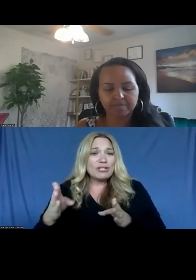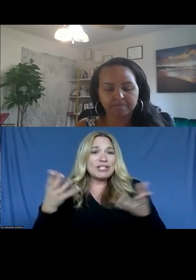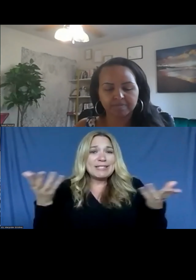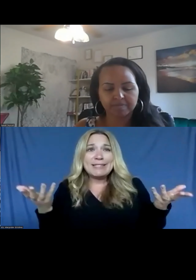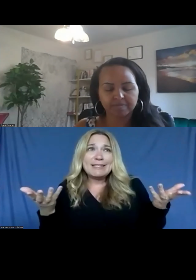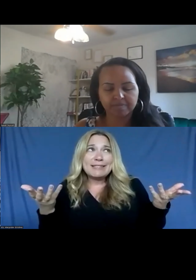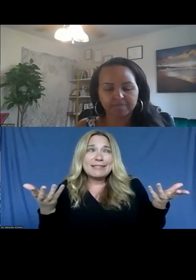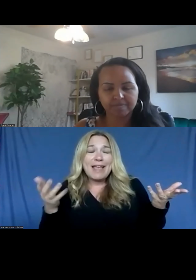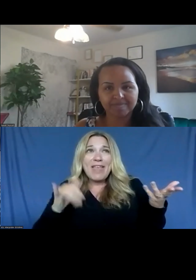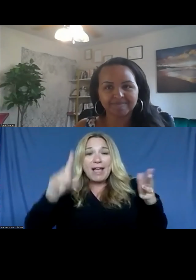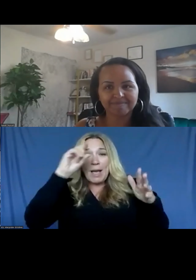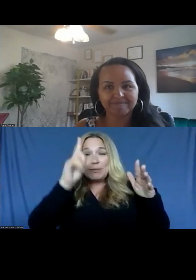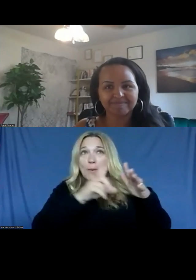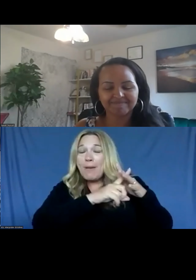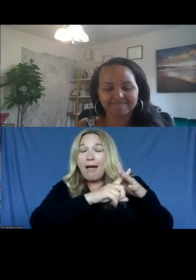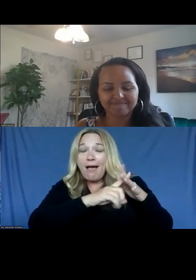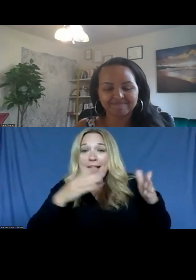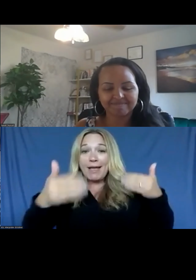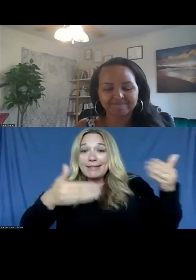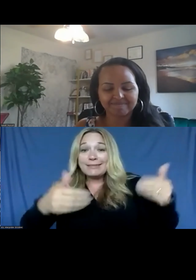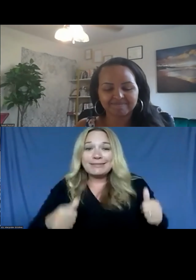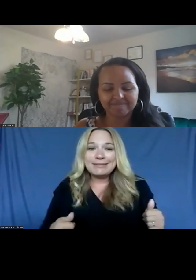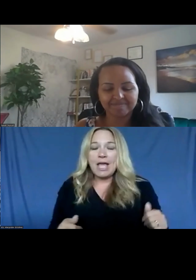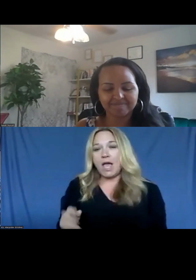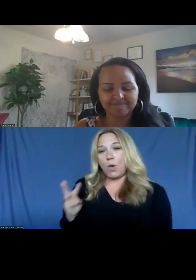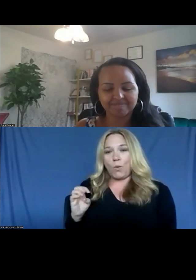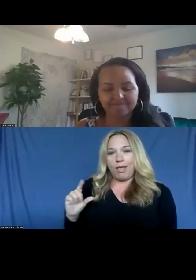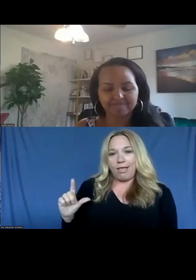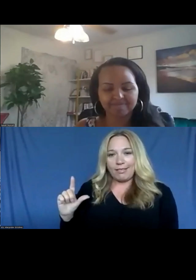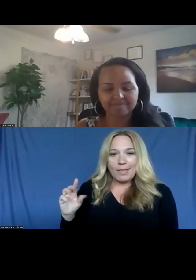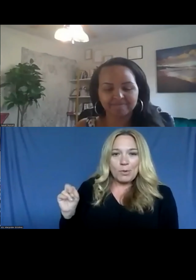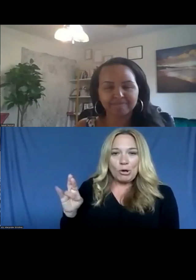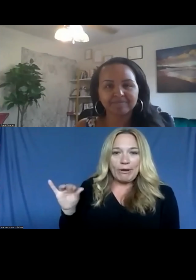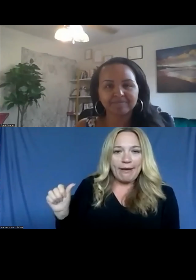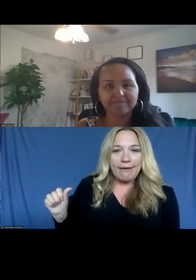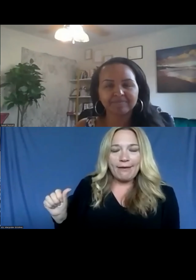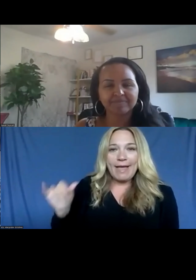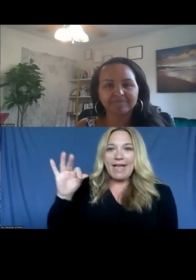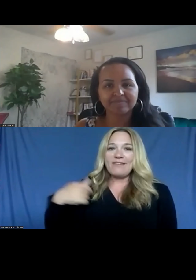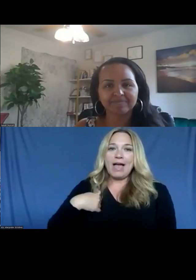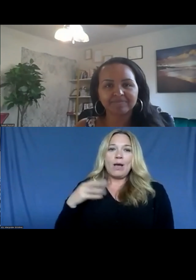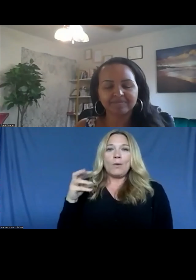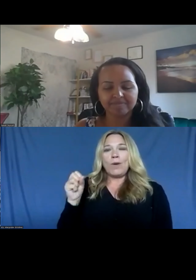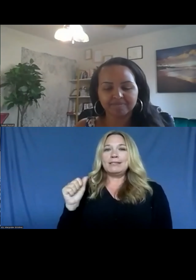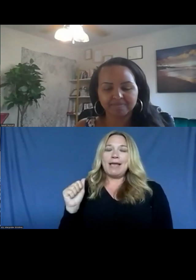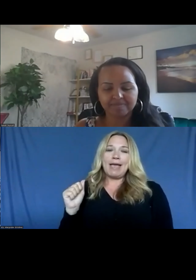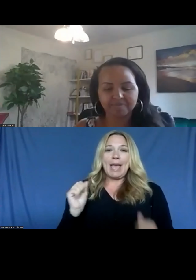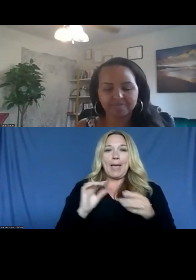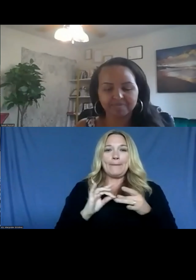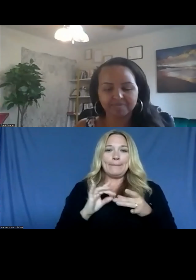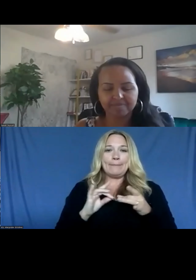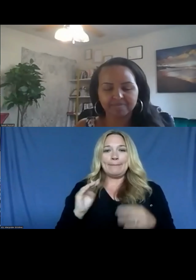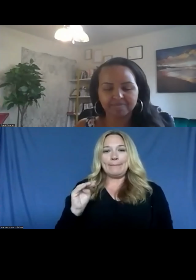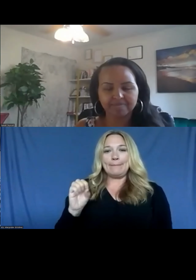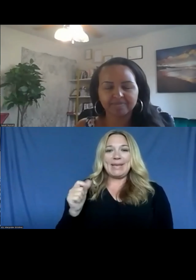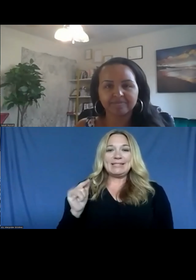Maria, if I were a messaging person, like Nina said, that's not her